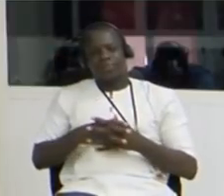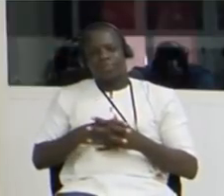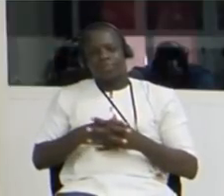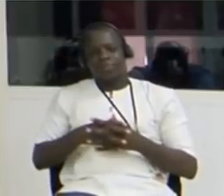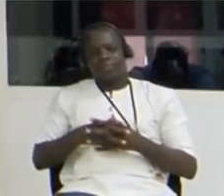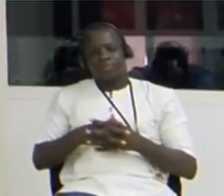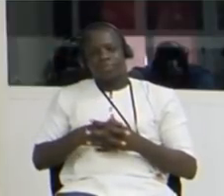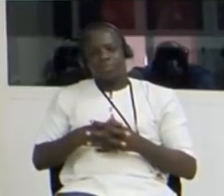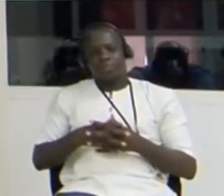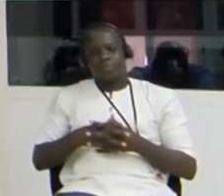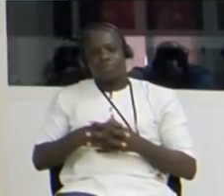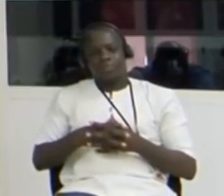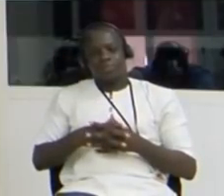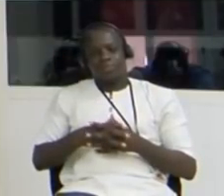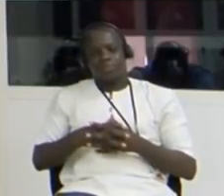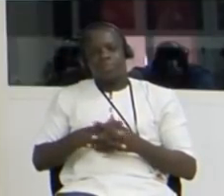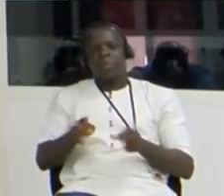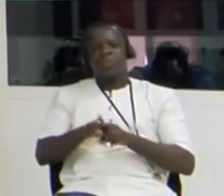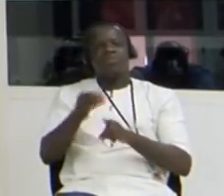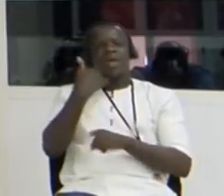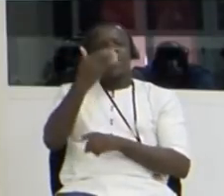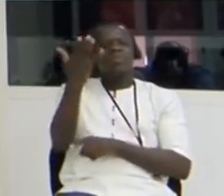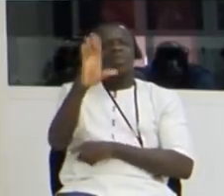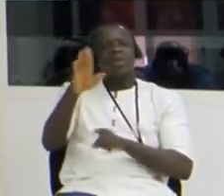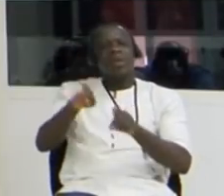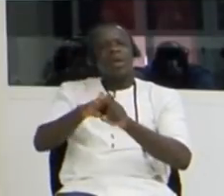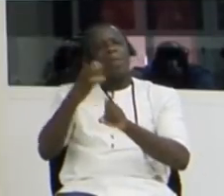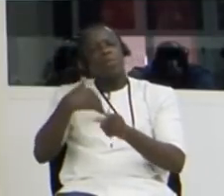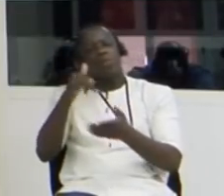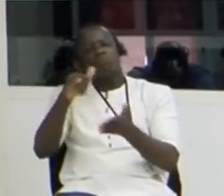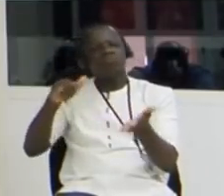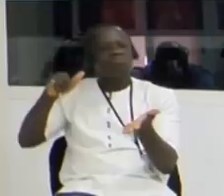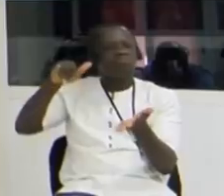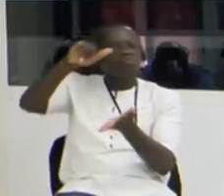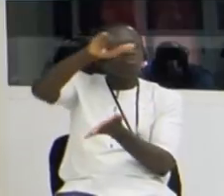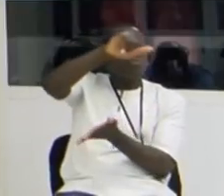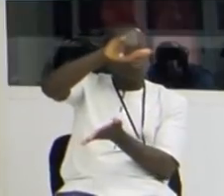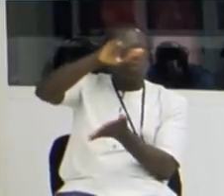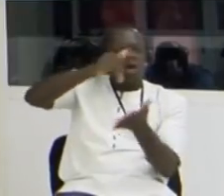Were there any overseas programs that were available through the scholarship?